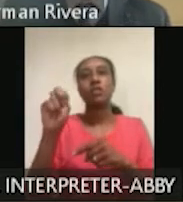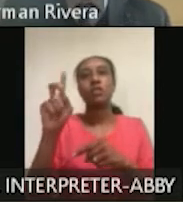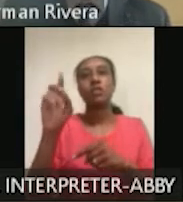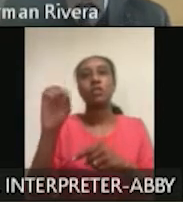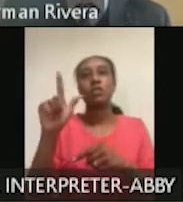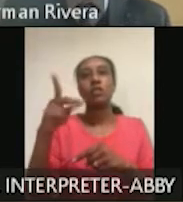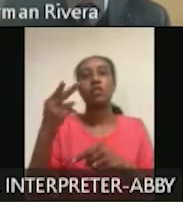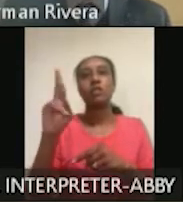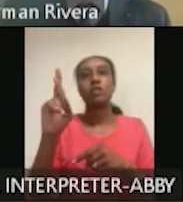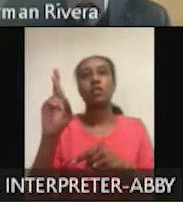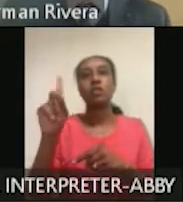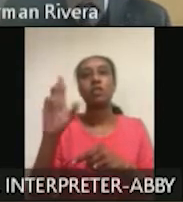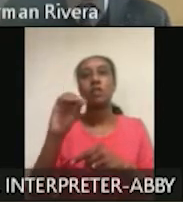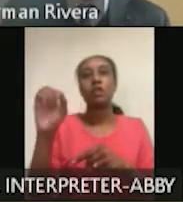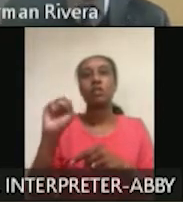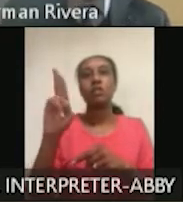and Suitland Road.